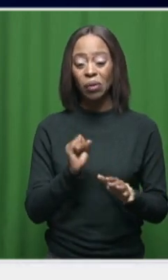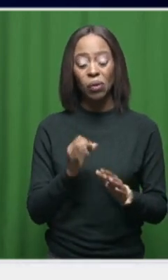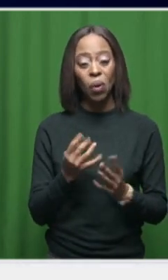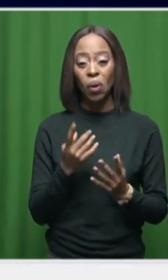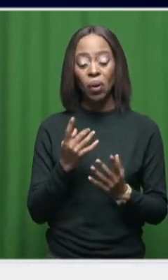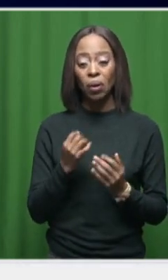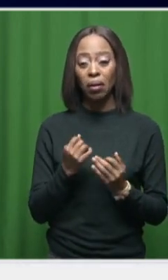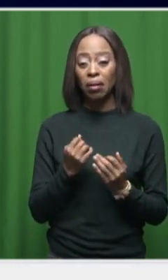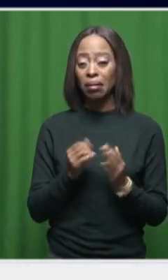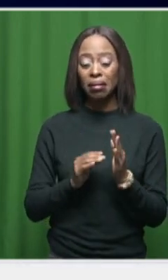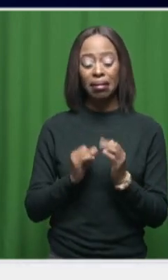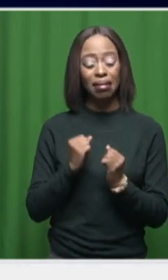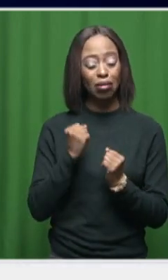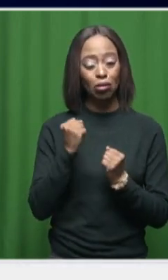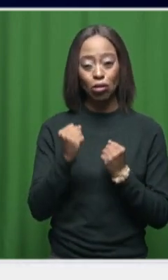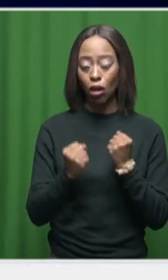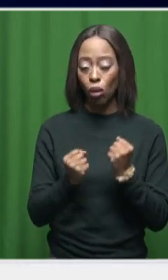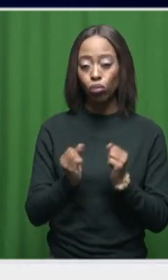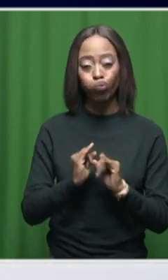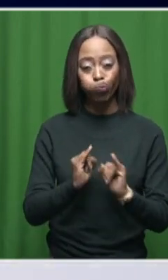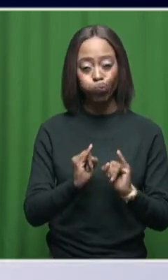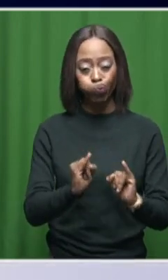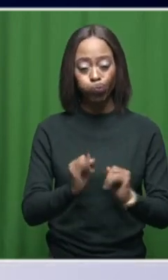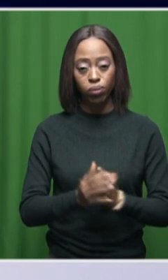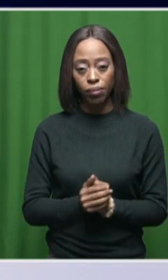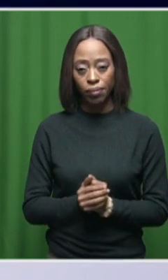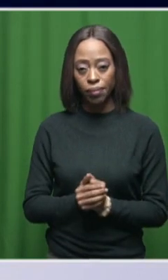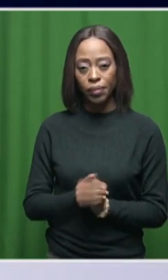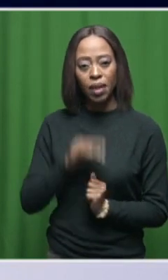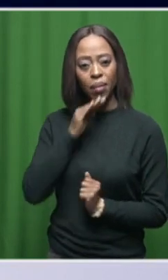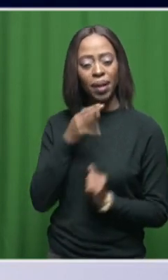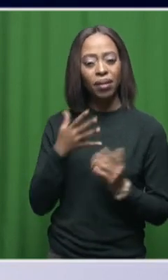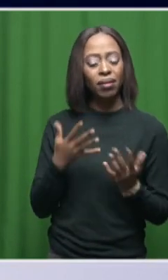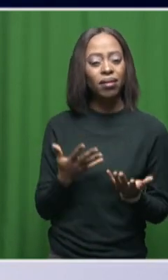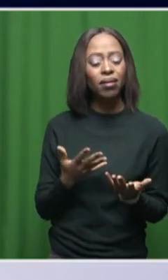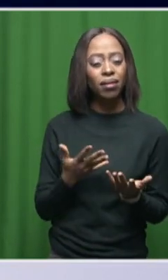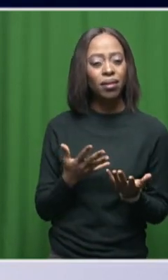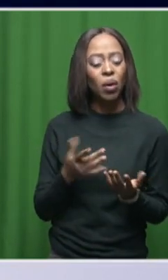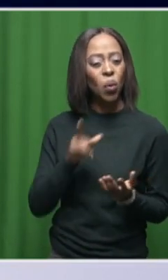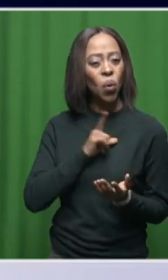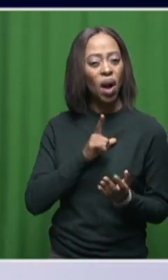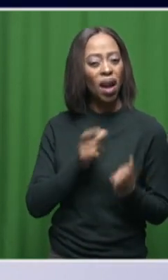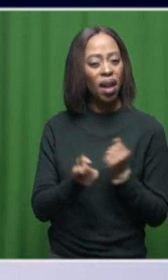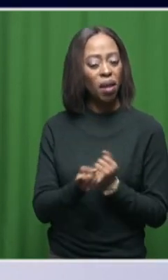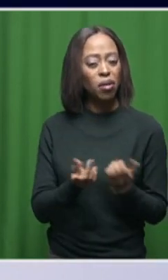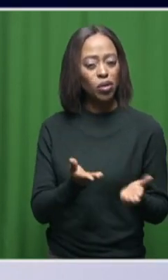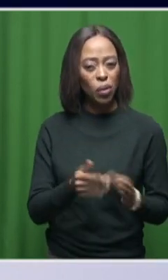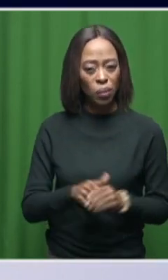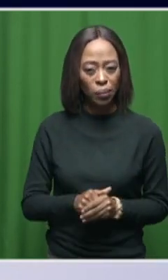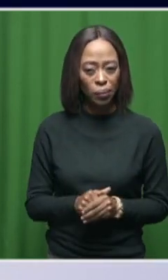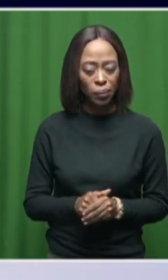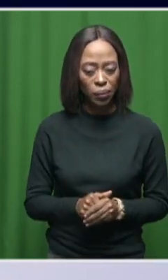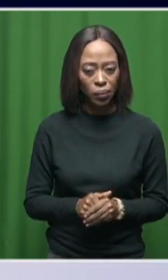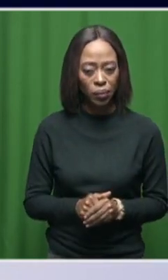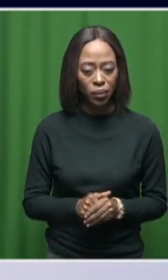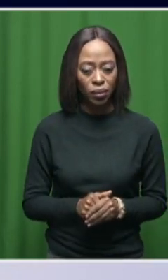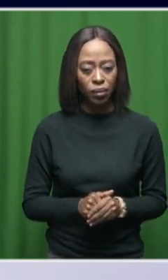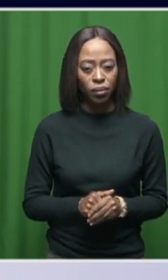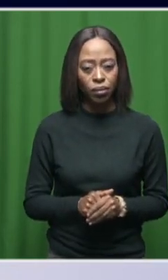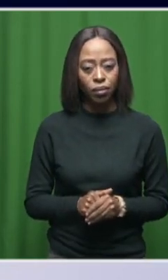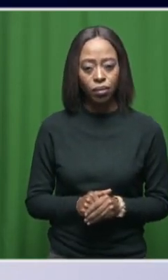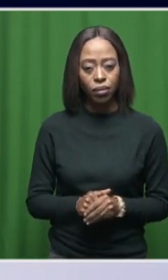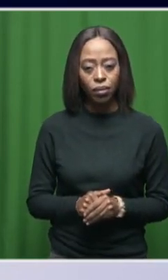battling really hard. Okay, what could have possibly pushed it to the state that it is now?